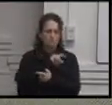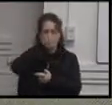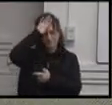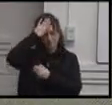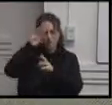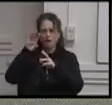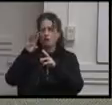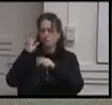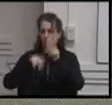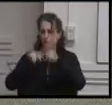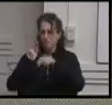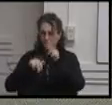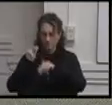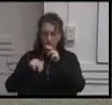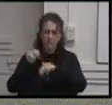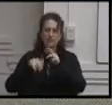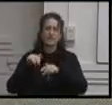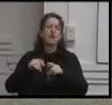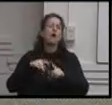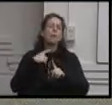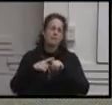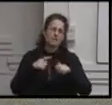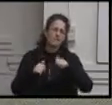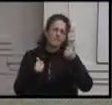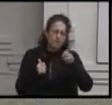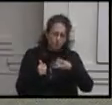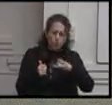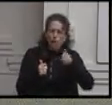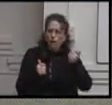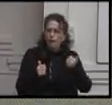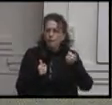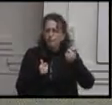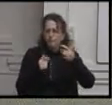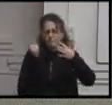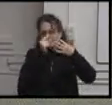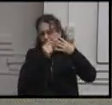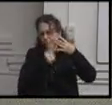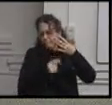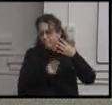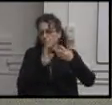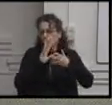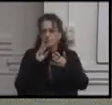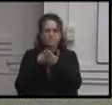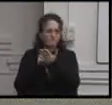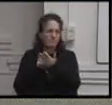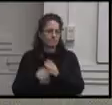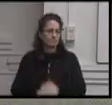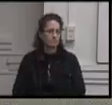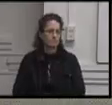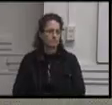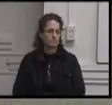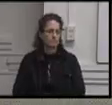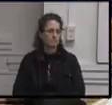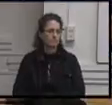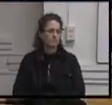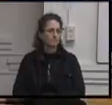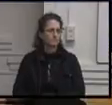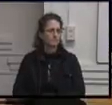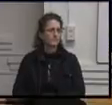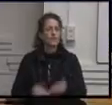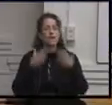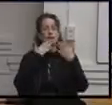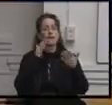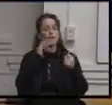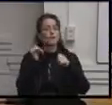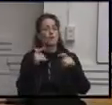13th in order to get this finished. Any other questions from the board or anybody who's in attendance about the budget? Excellent. Thanks for everybody who stayed